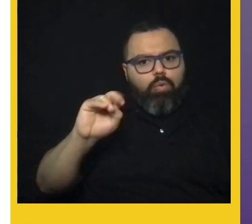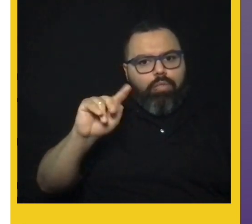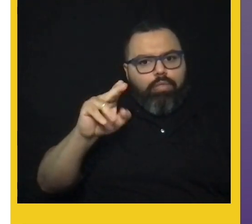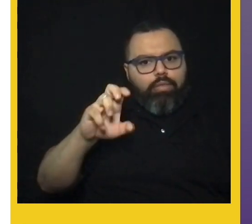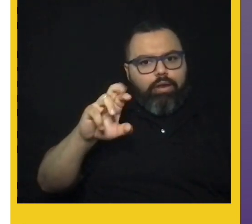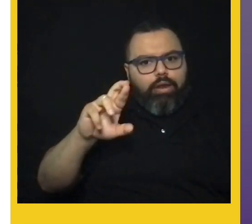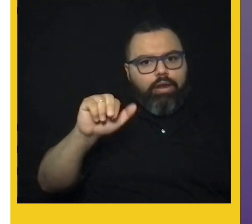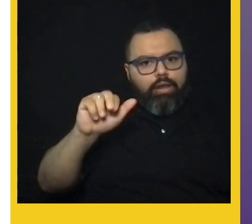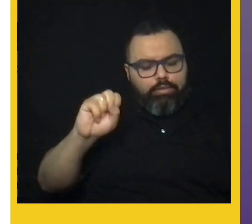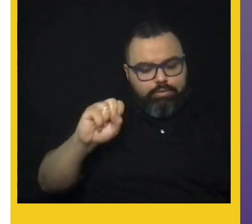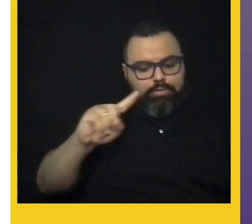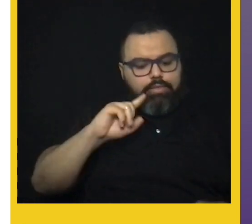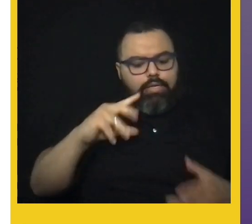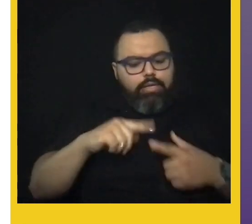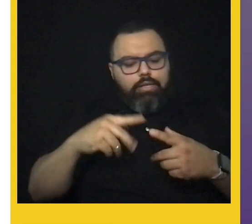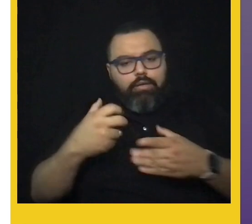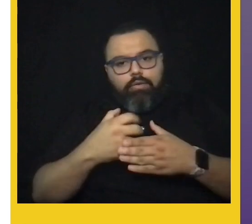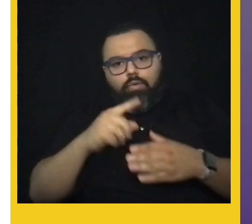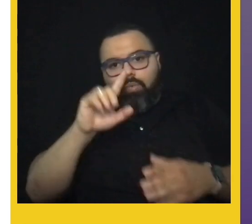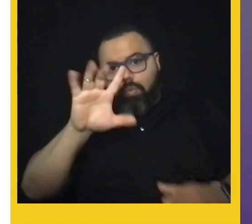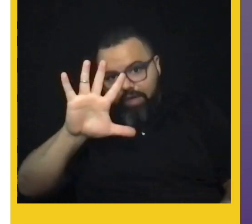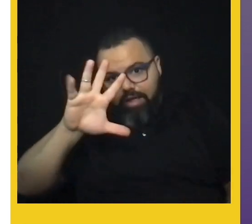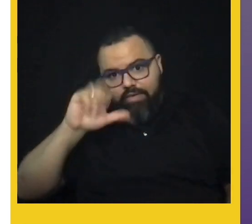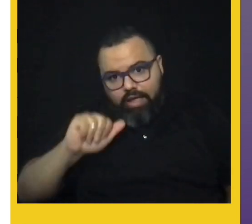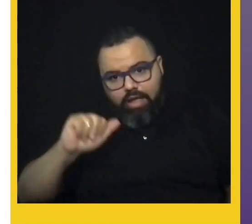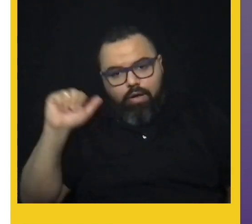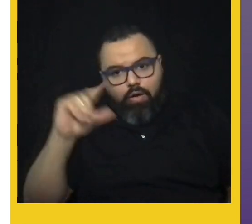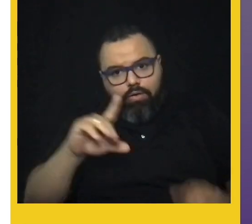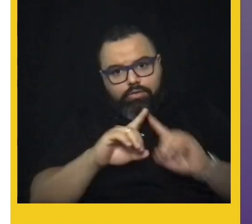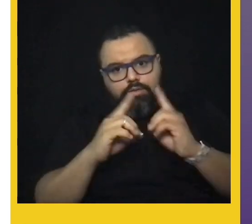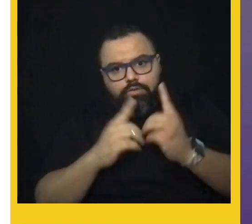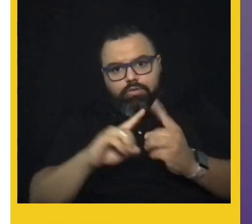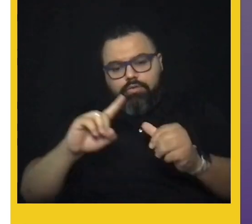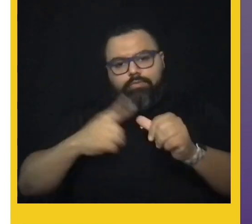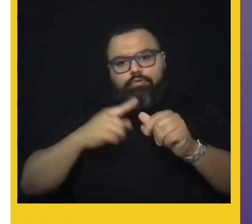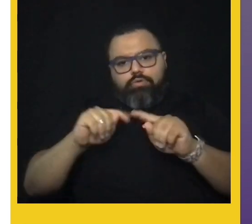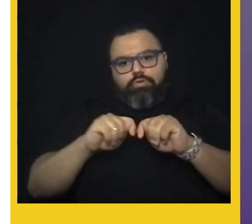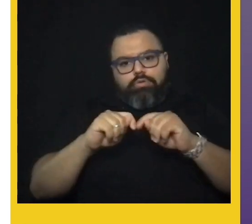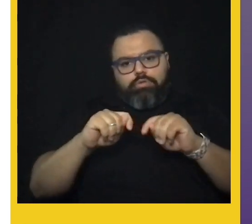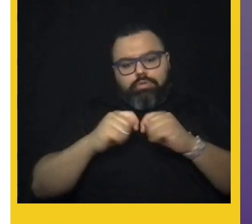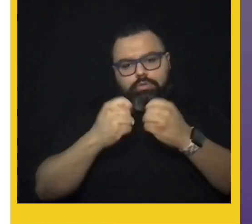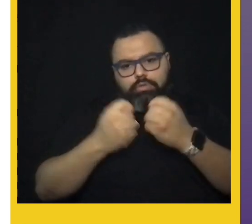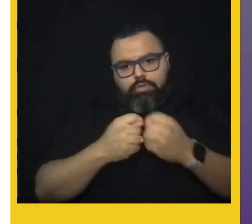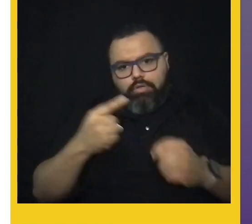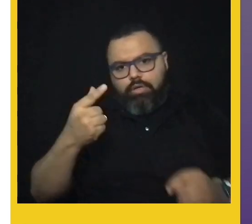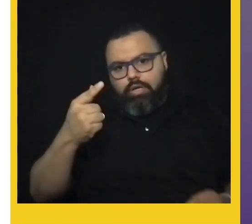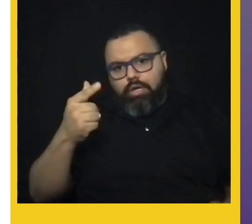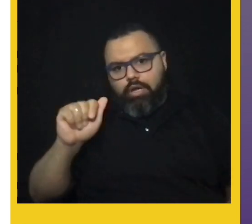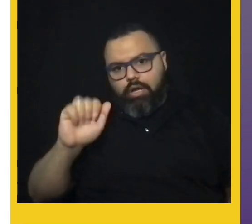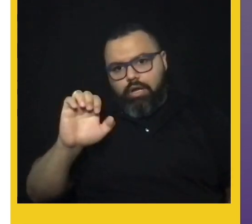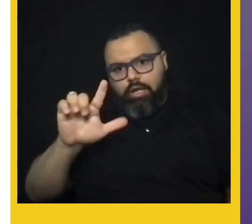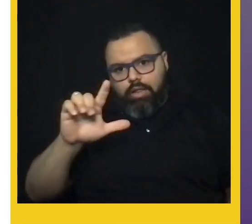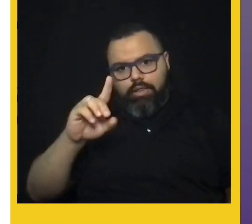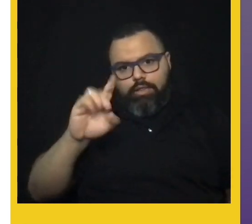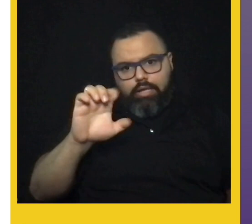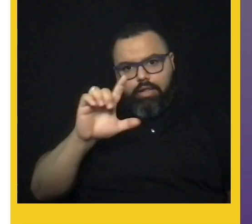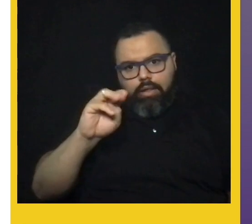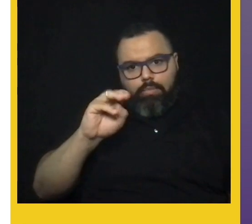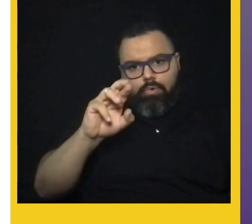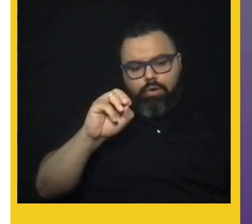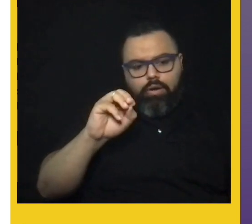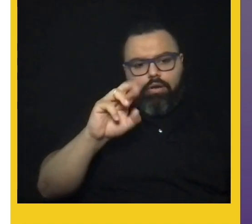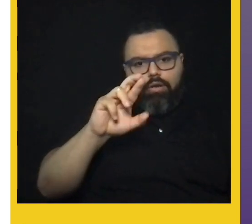Contreras. And earning spots for the 1 through 5A all-district first team are Gael De La